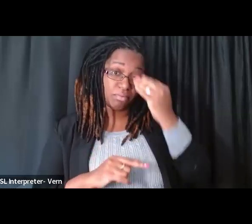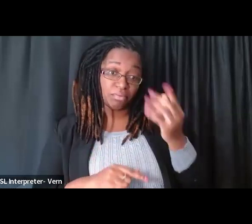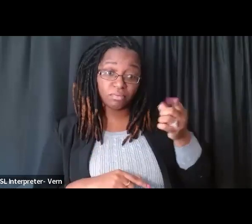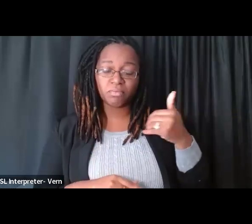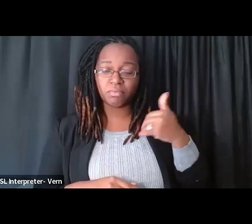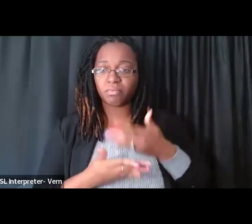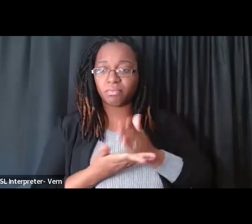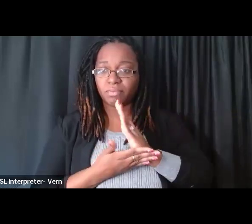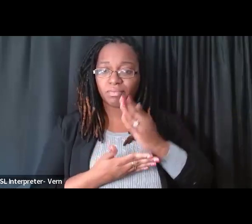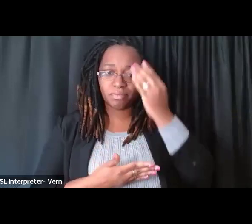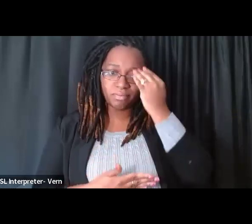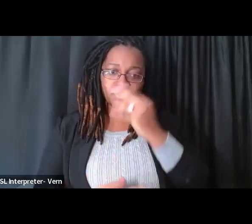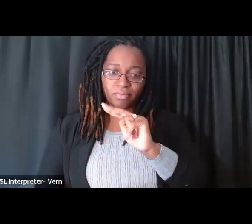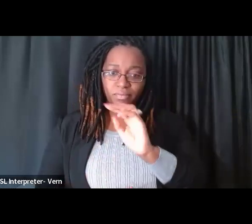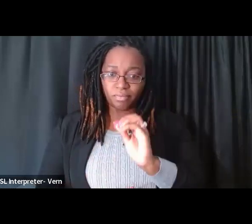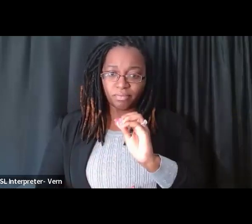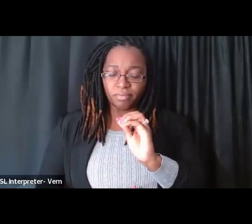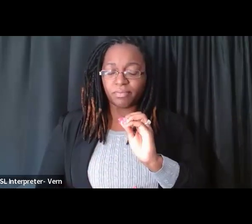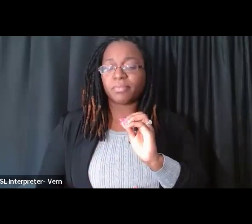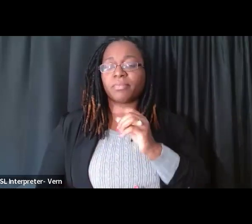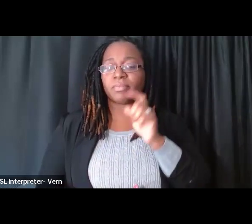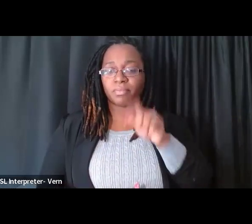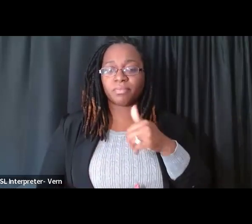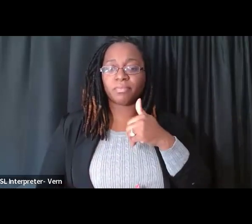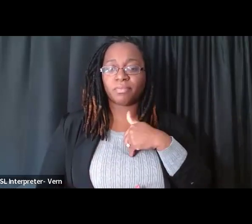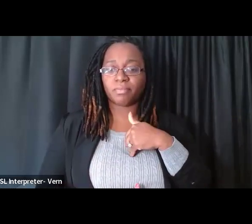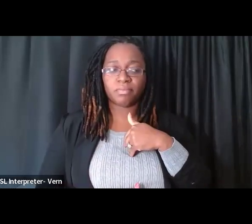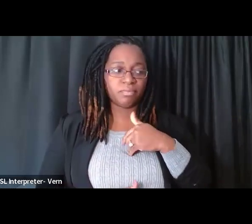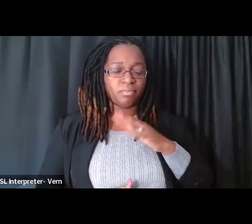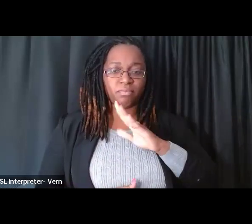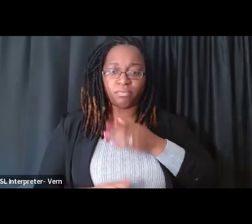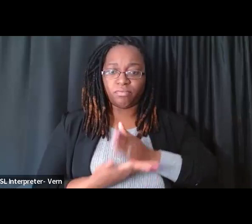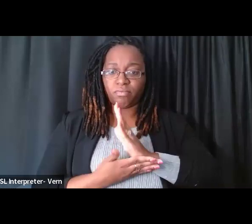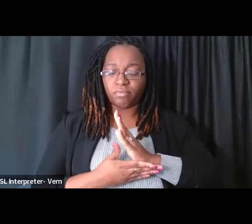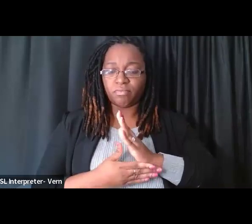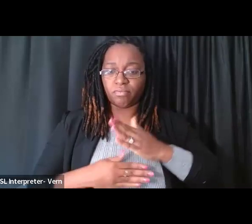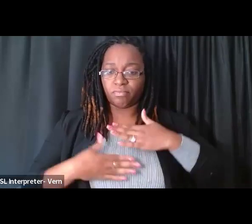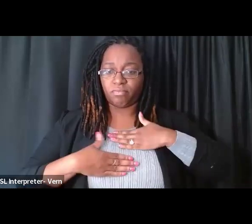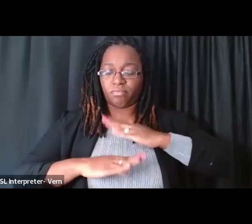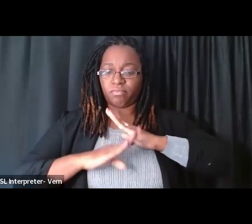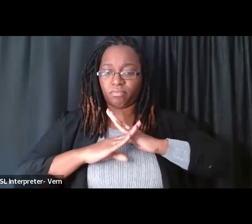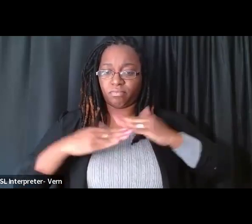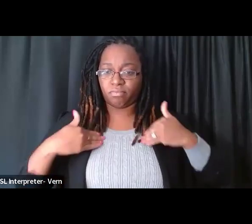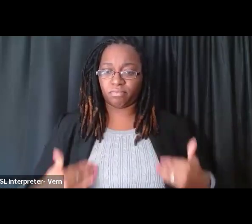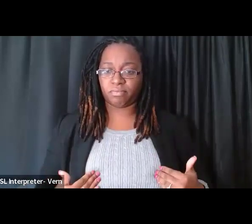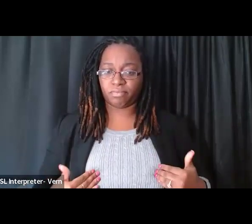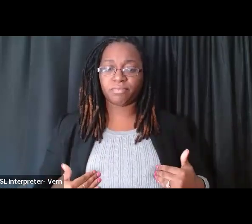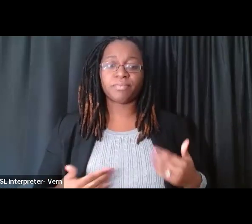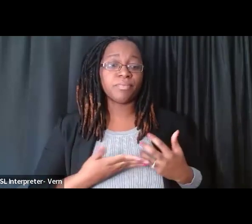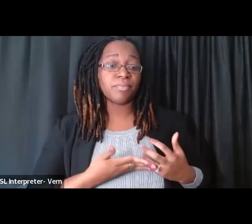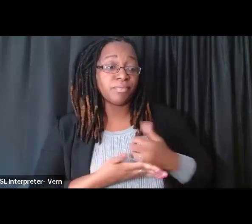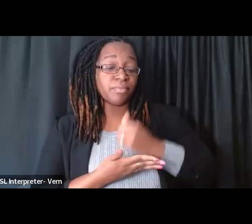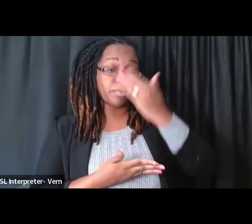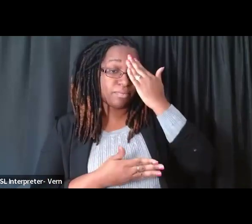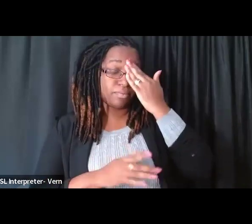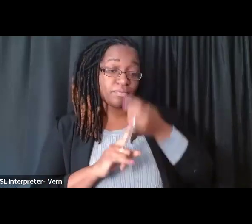say no to material and that they should have ownership of their bodies. This desire and awareness came from